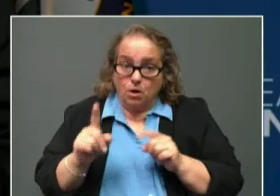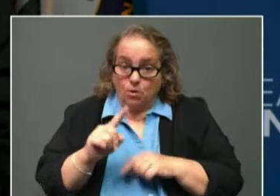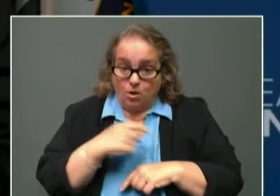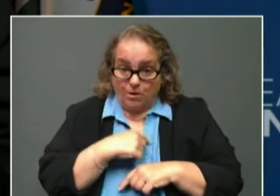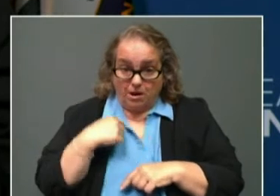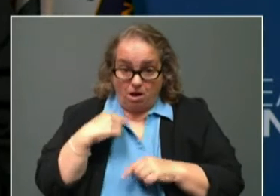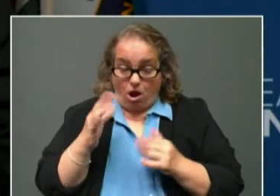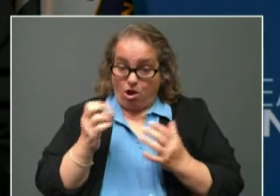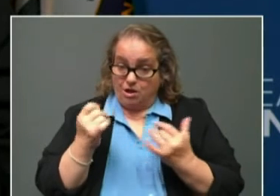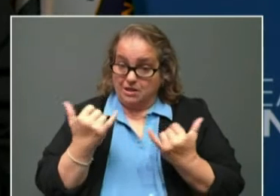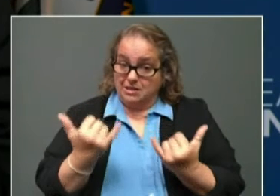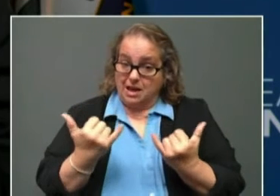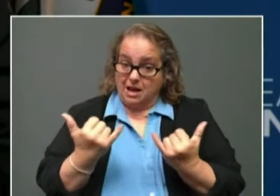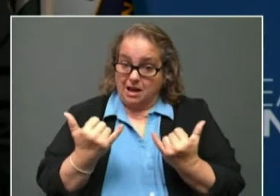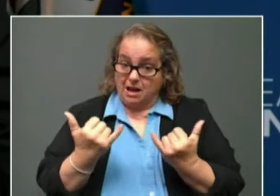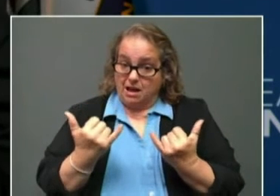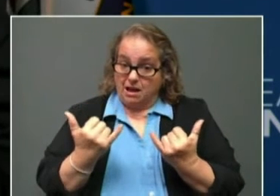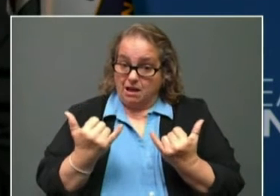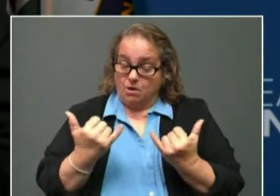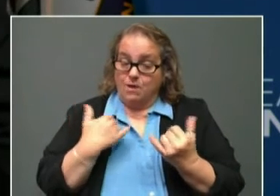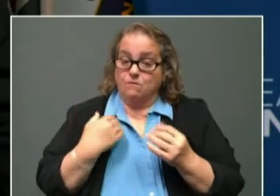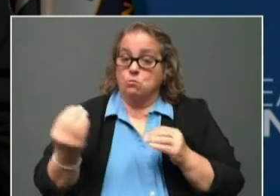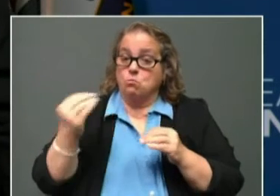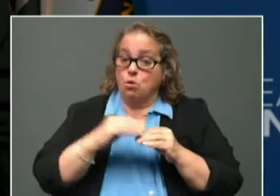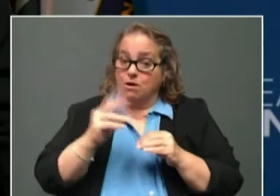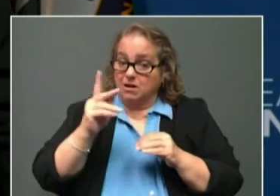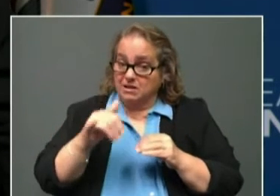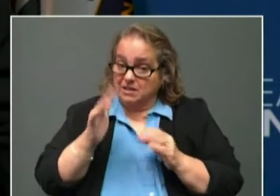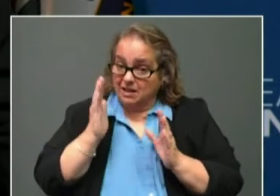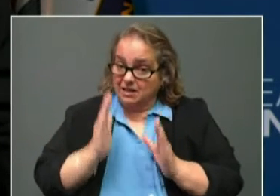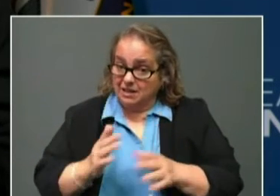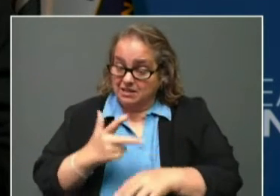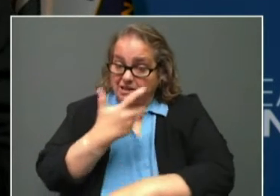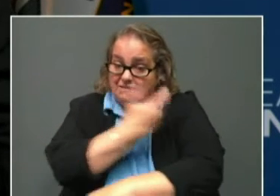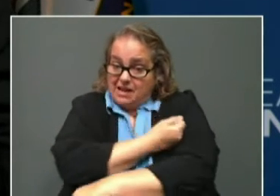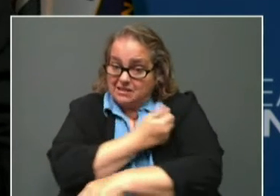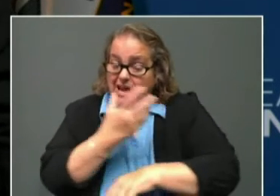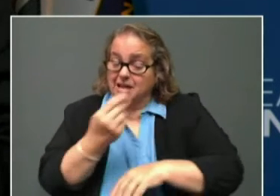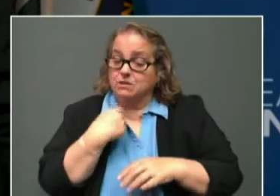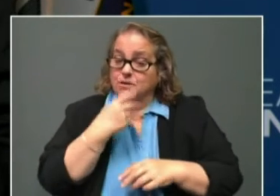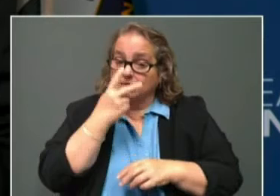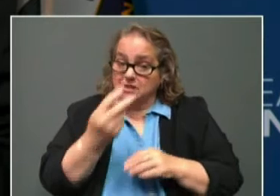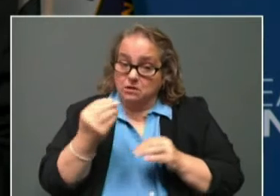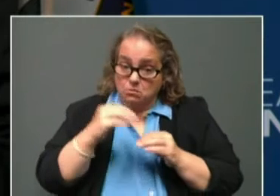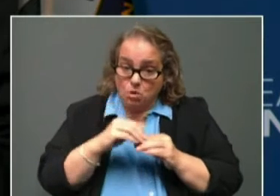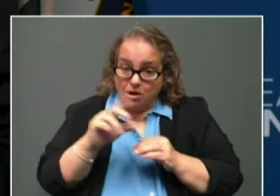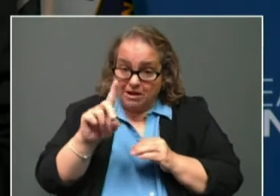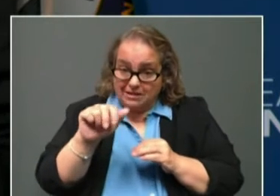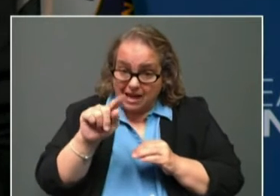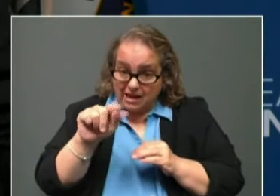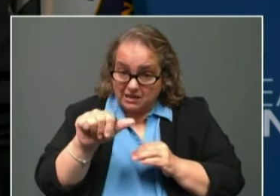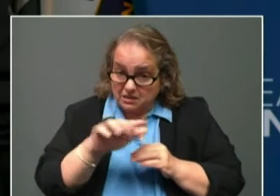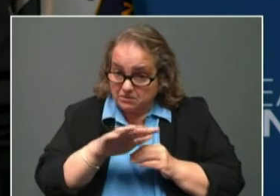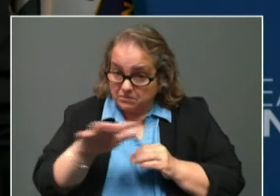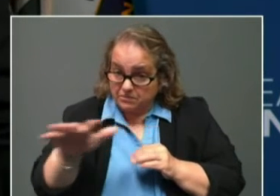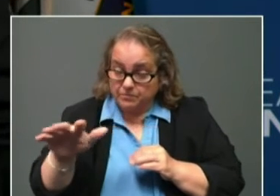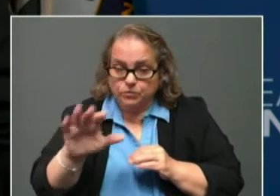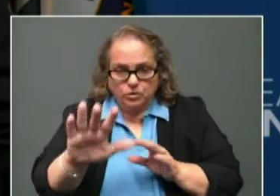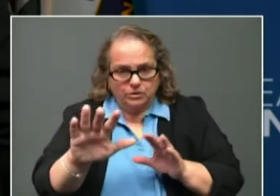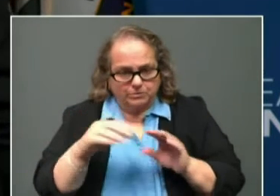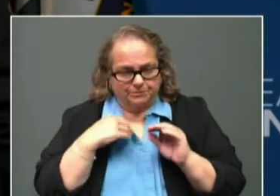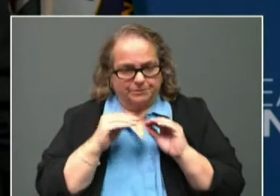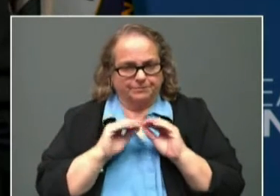having significantly more Kentuckians vaccinated and having seen more data that is out there. Now, let's be clear.